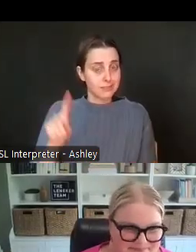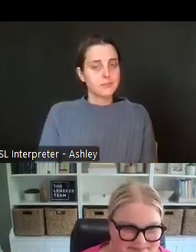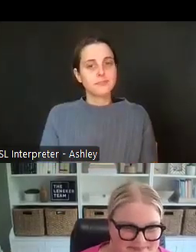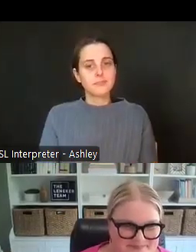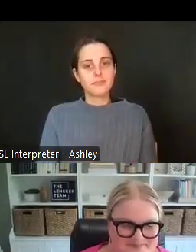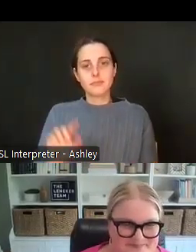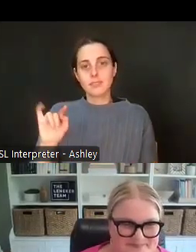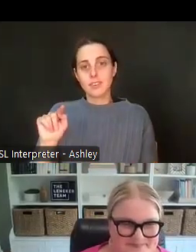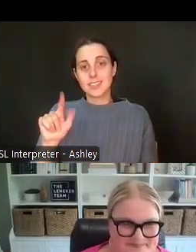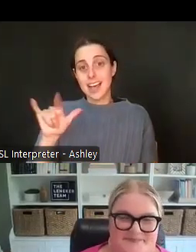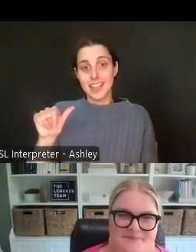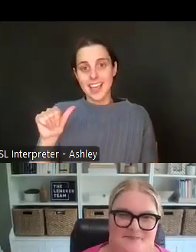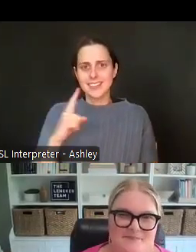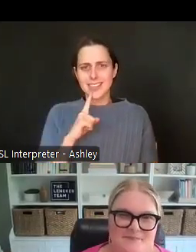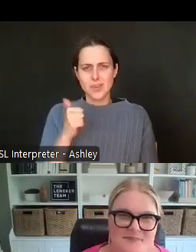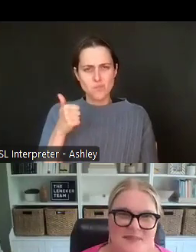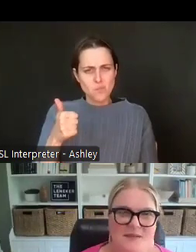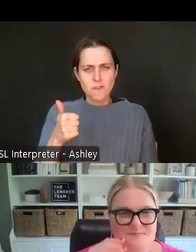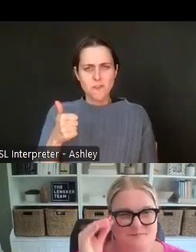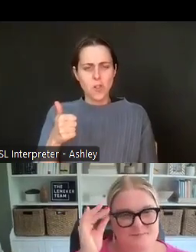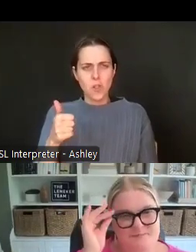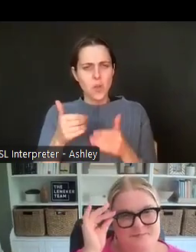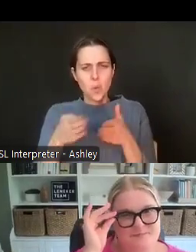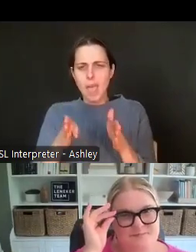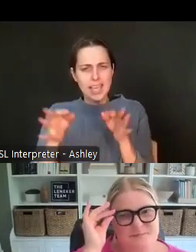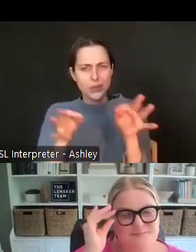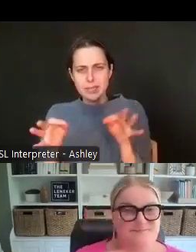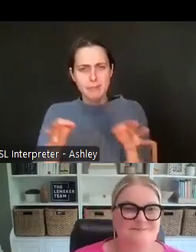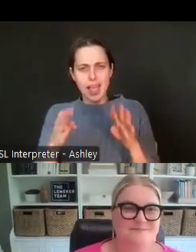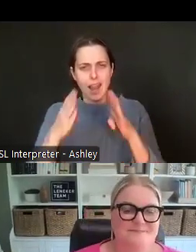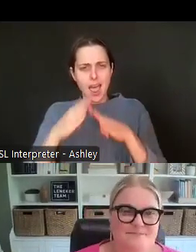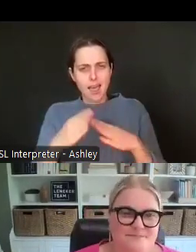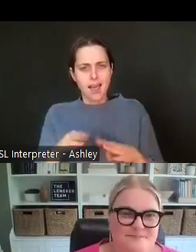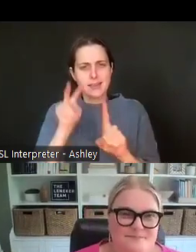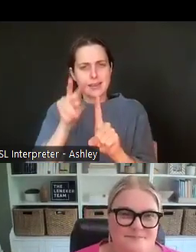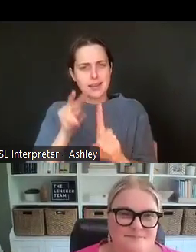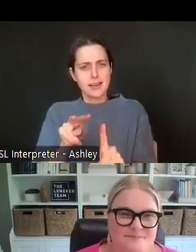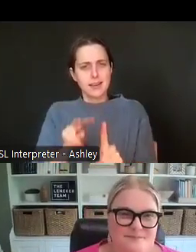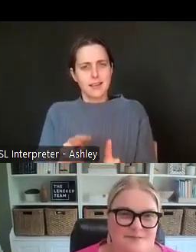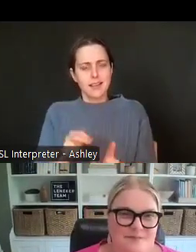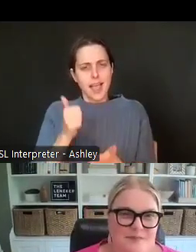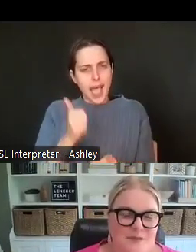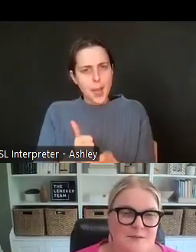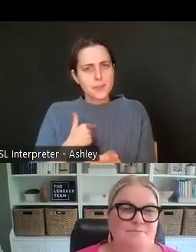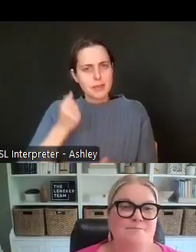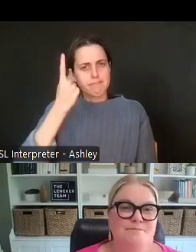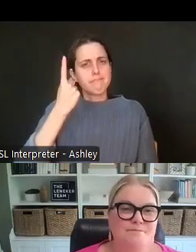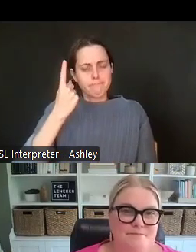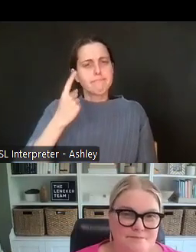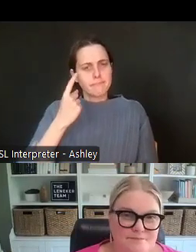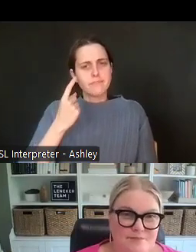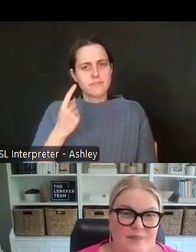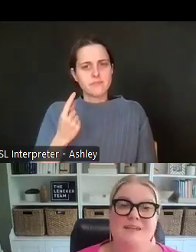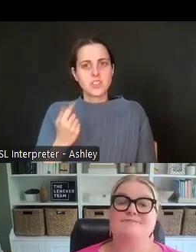Wonderful breakdown. So when you break it down like that, then that really gives you that direction to now talk about